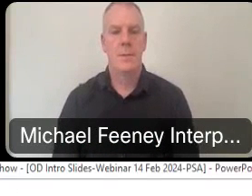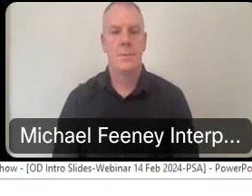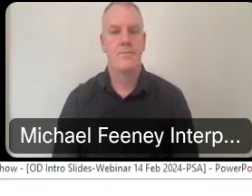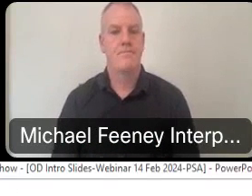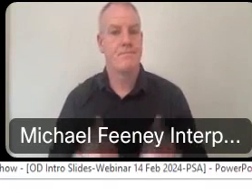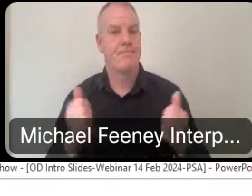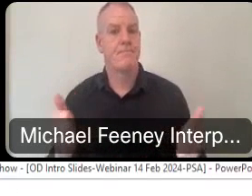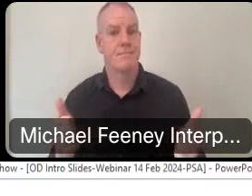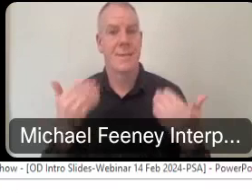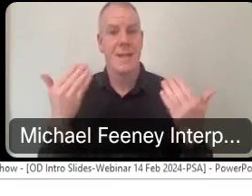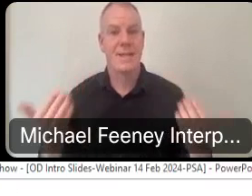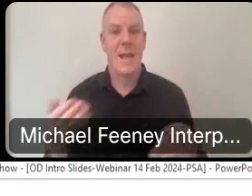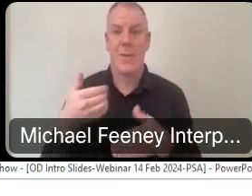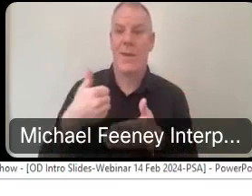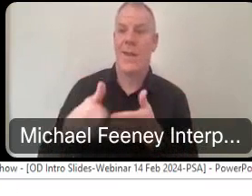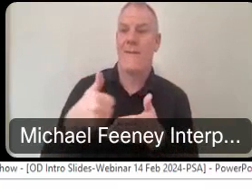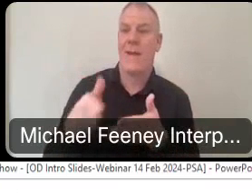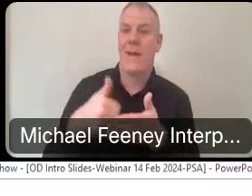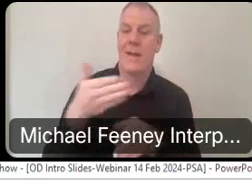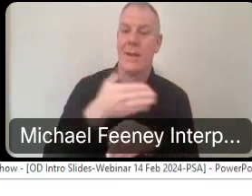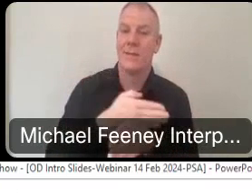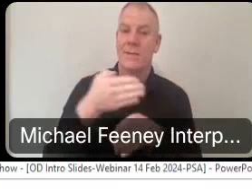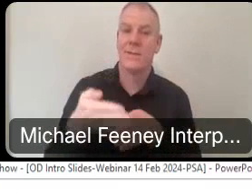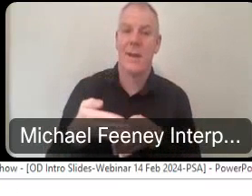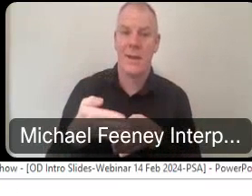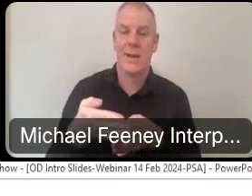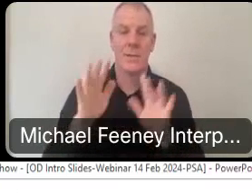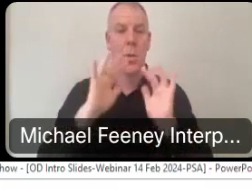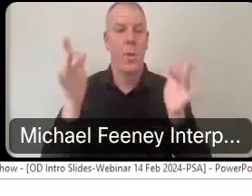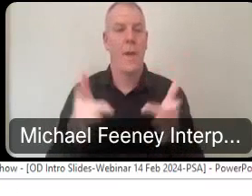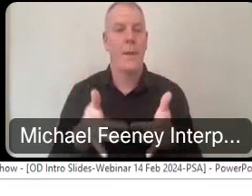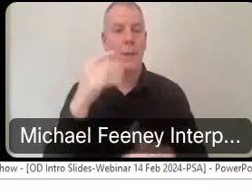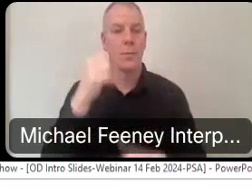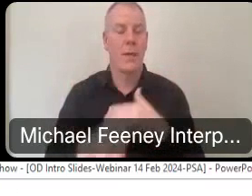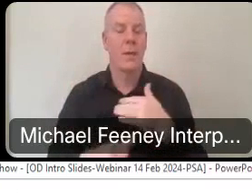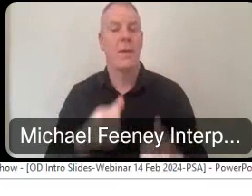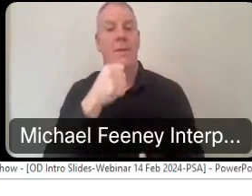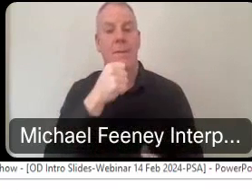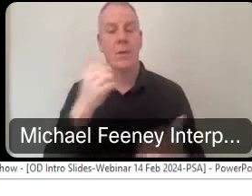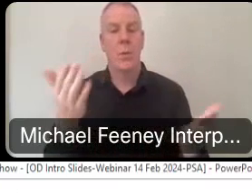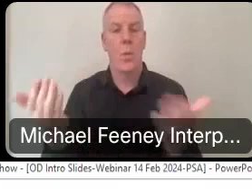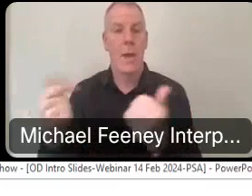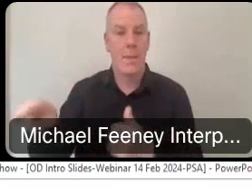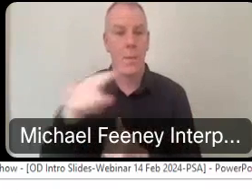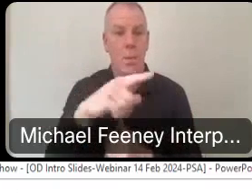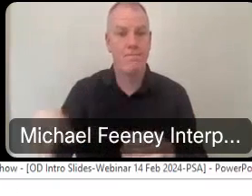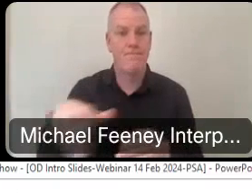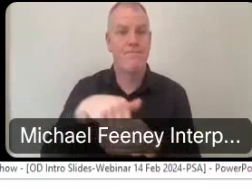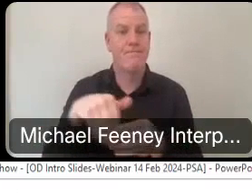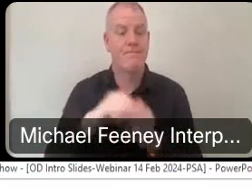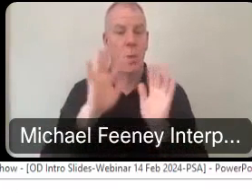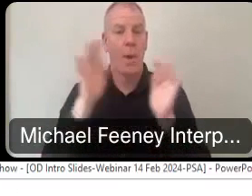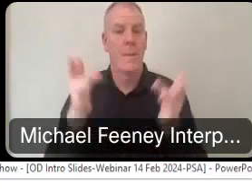Okay, it's 11 o'clock, so I think we'll kick off our webinar today. So first of all, just like to welcome you all to today's